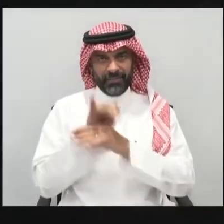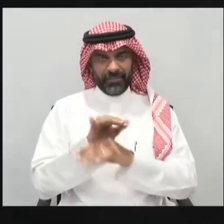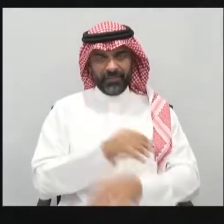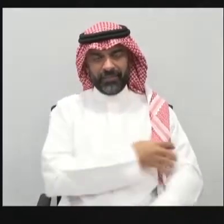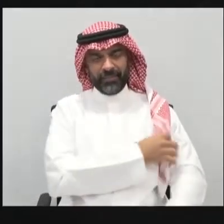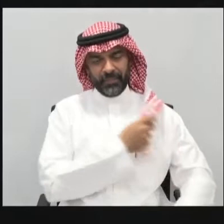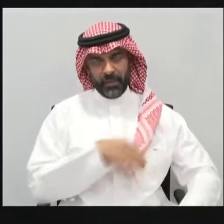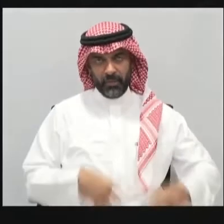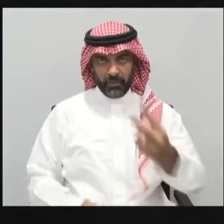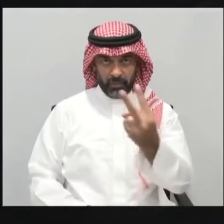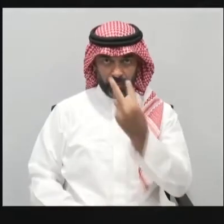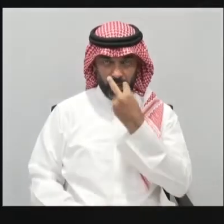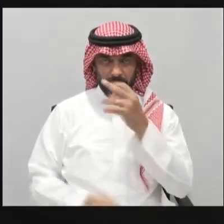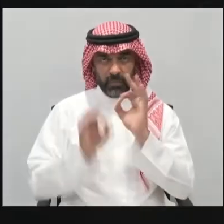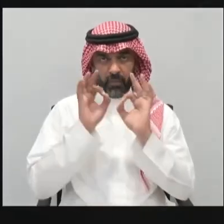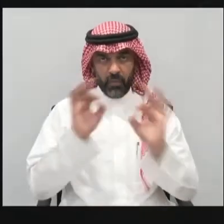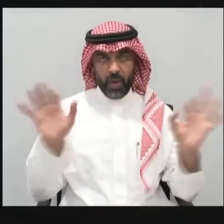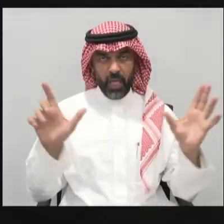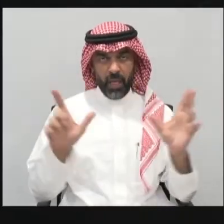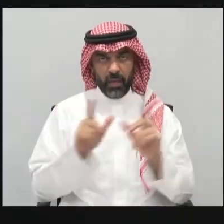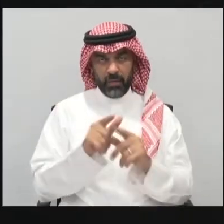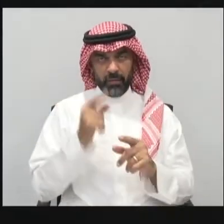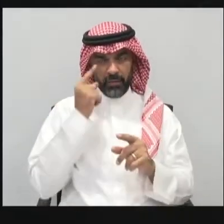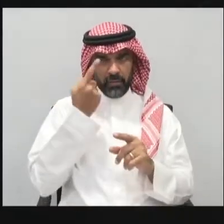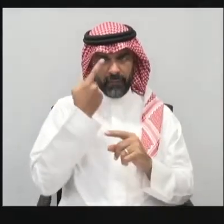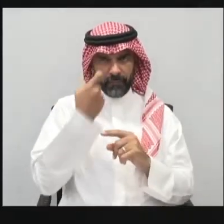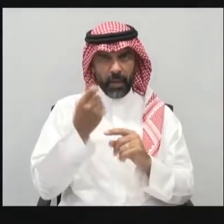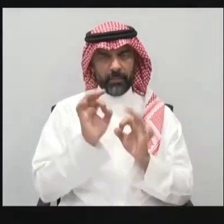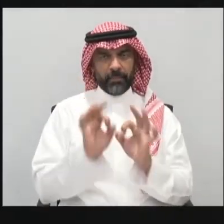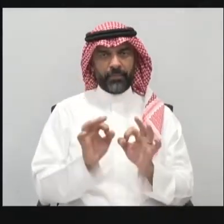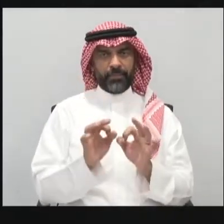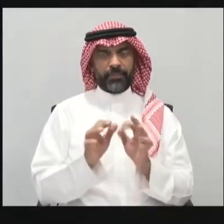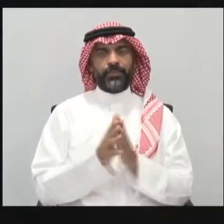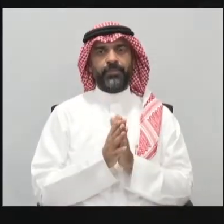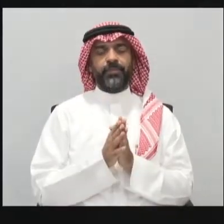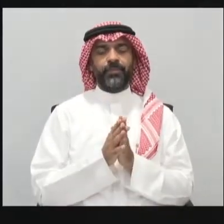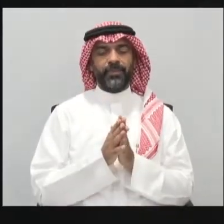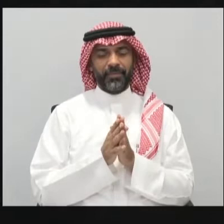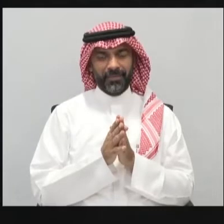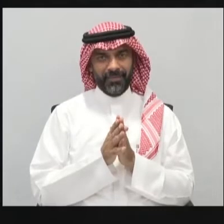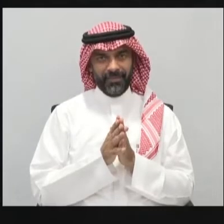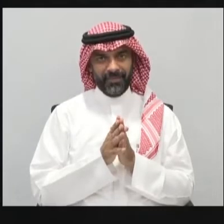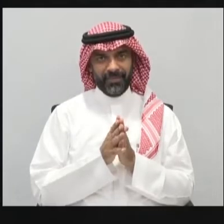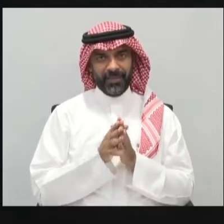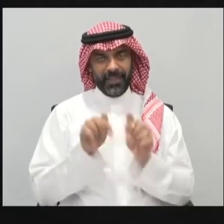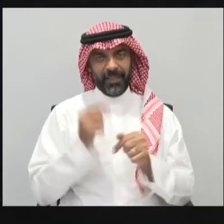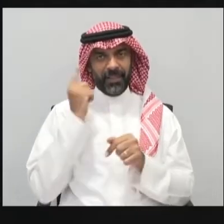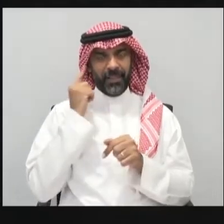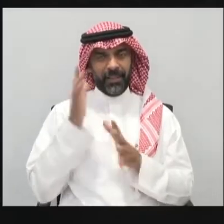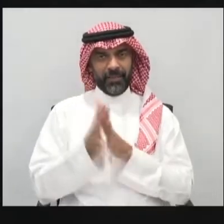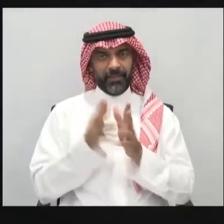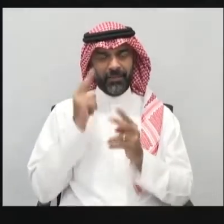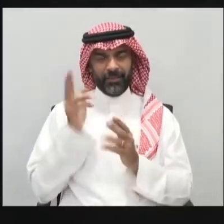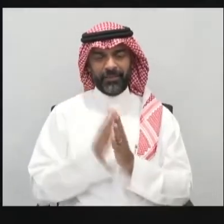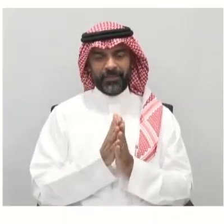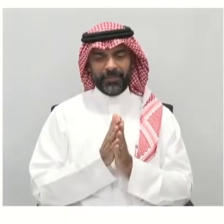on your days that you really like and how it's like when you go out and see different kinds of weather. Right? Let's listen together.